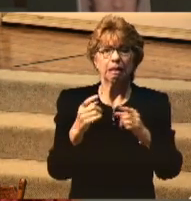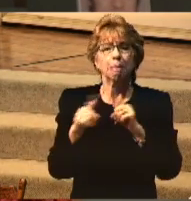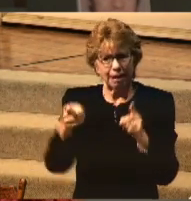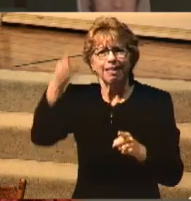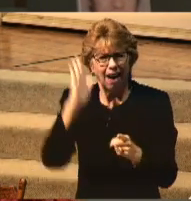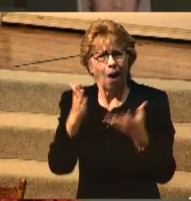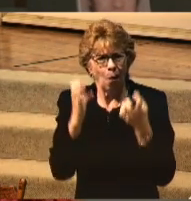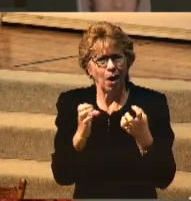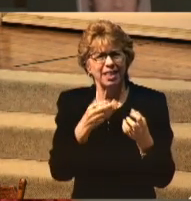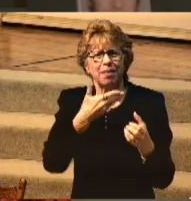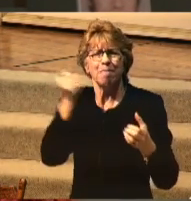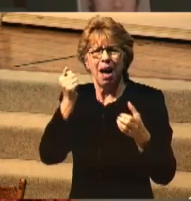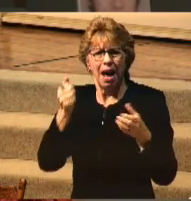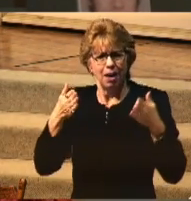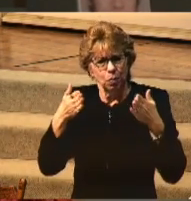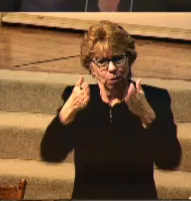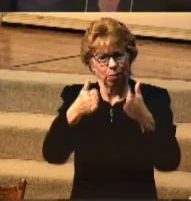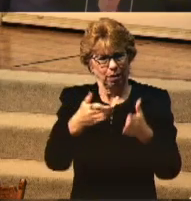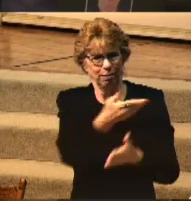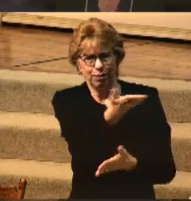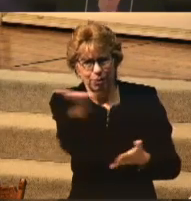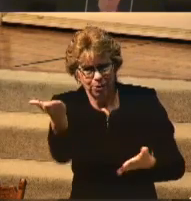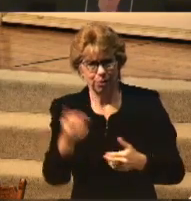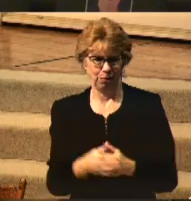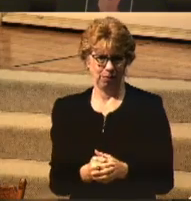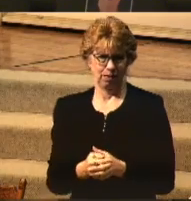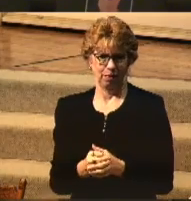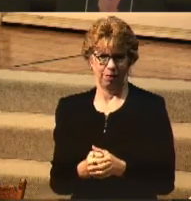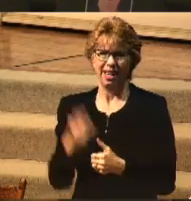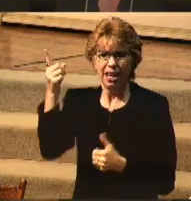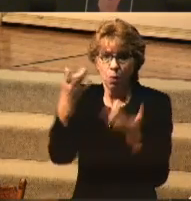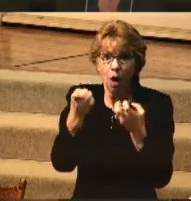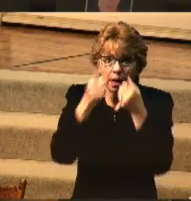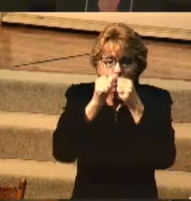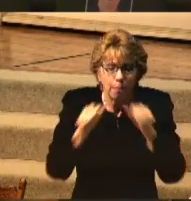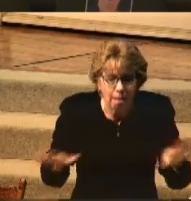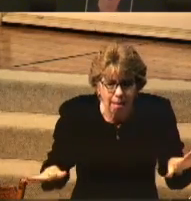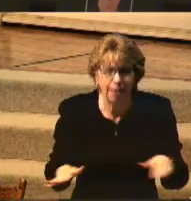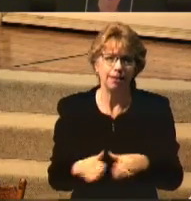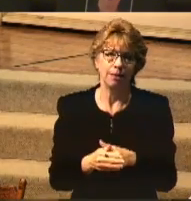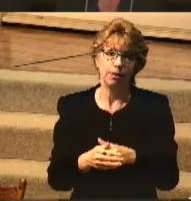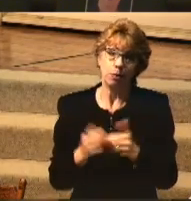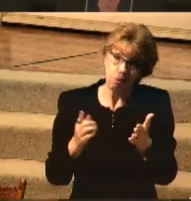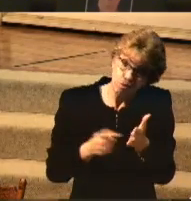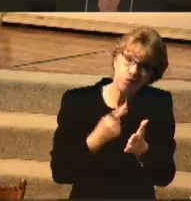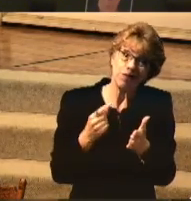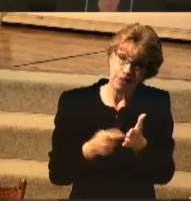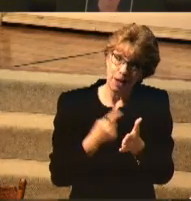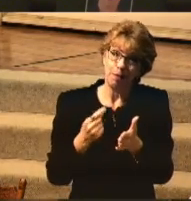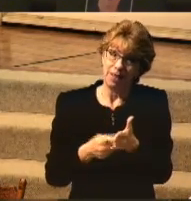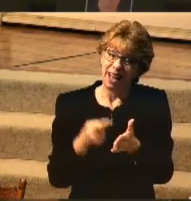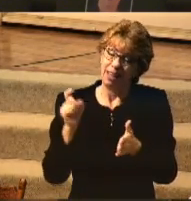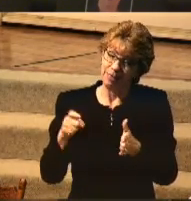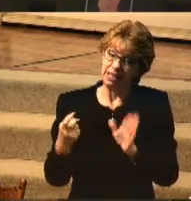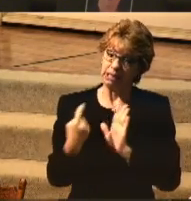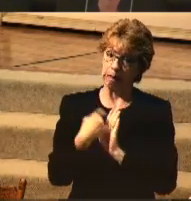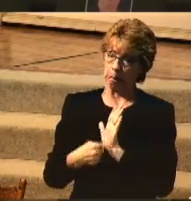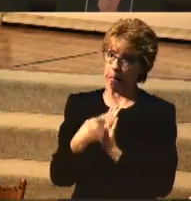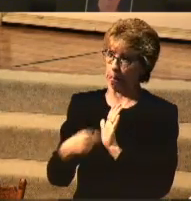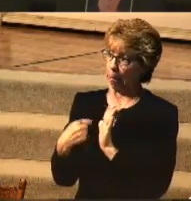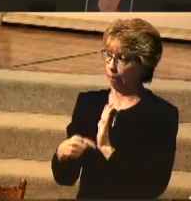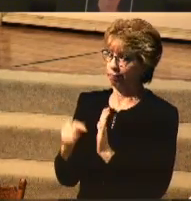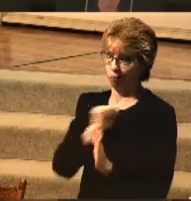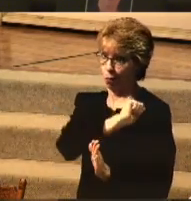path for each of us. He wants to bless us. And so at times, we need some correcting. We all